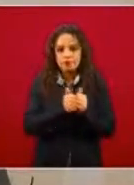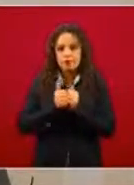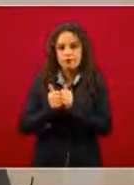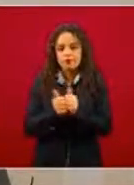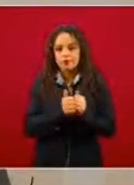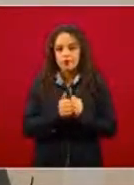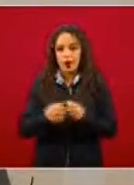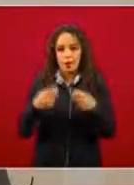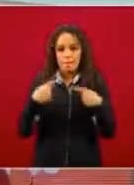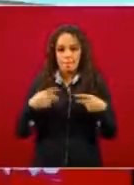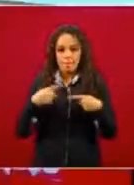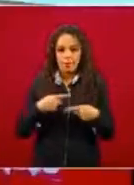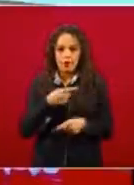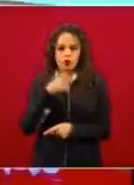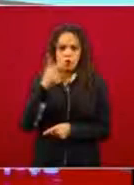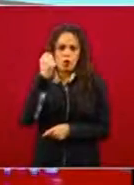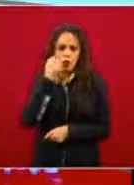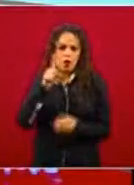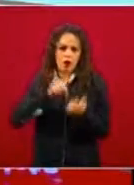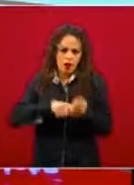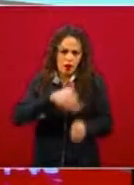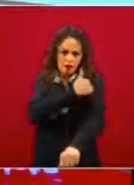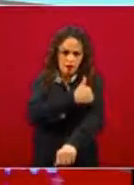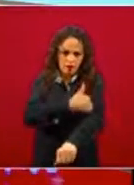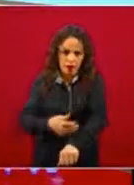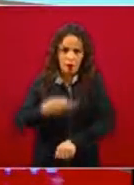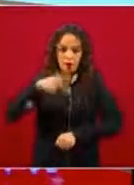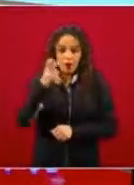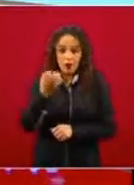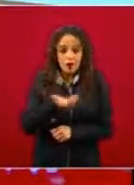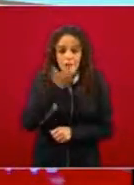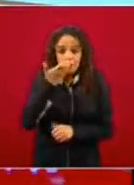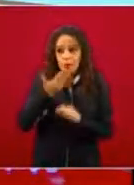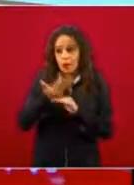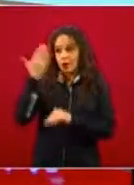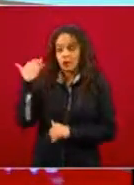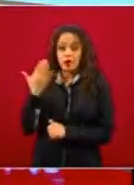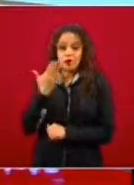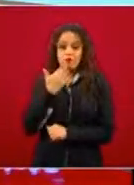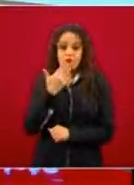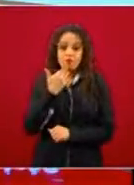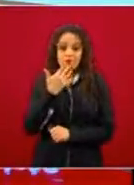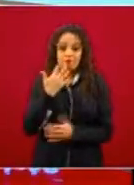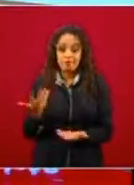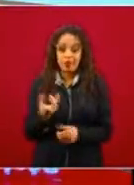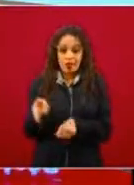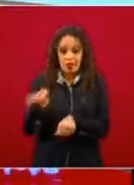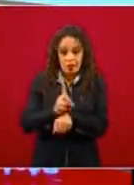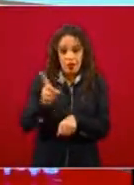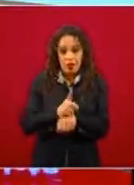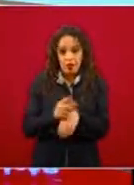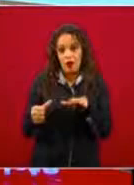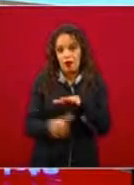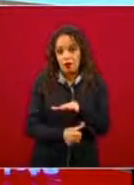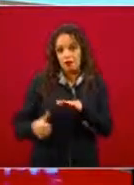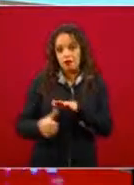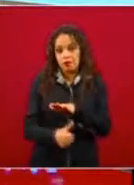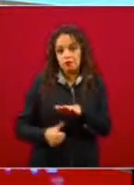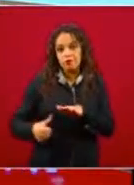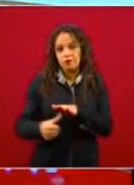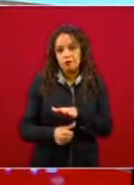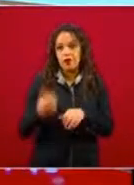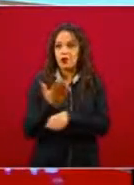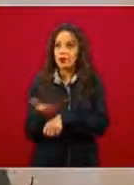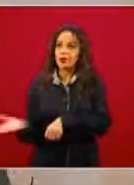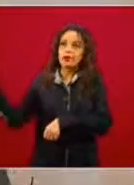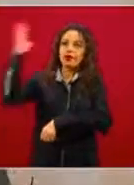with a sean very, parte very de la close familia, connection with no people se that, tenía la costumbre even de estar though they todos los might be días your quizá family, a toda you hora are not con acquainted with